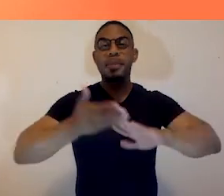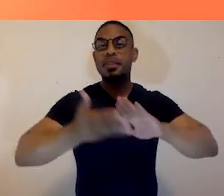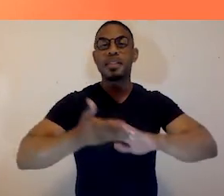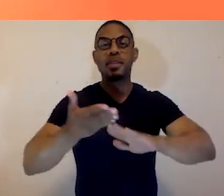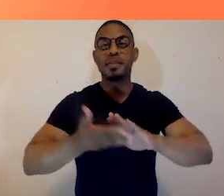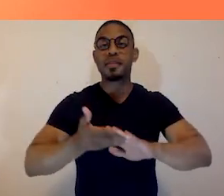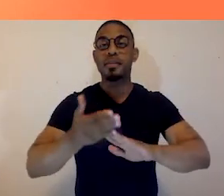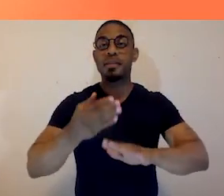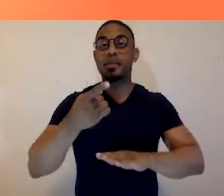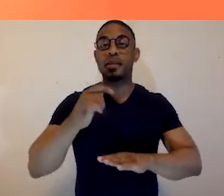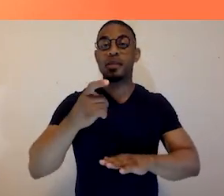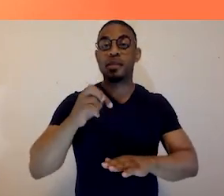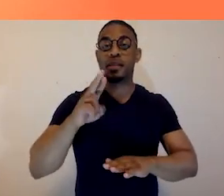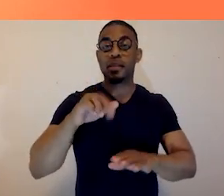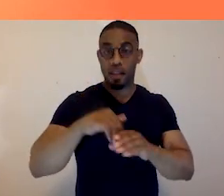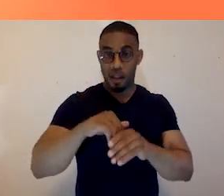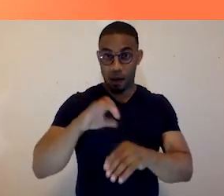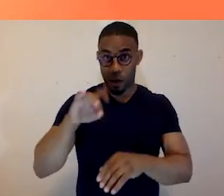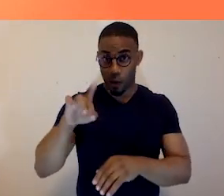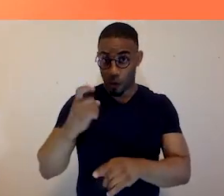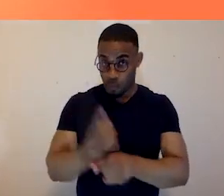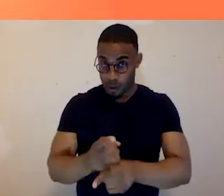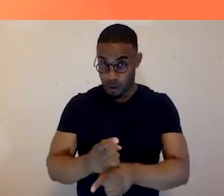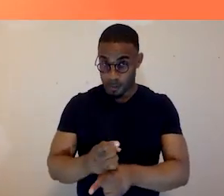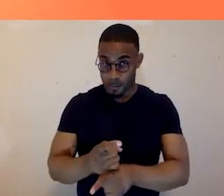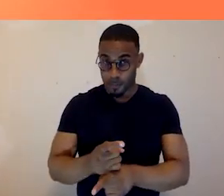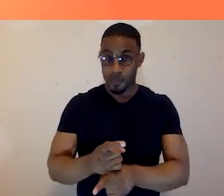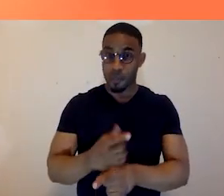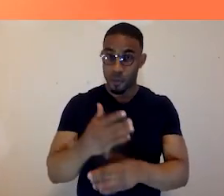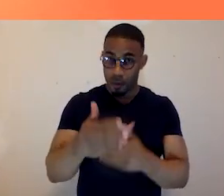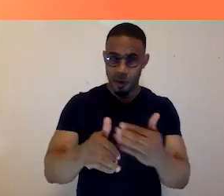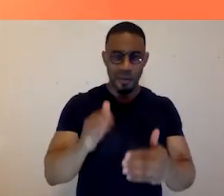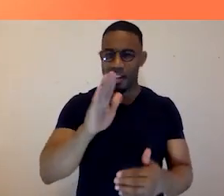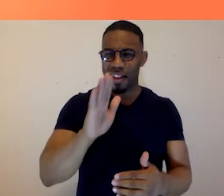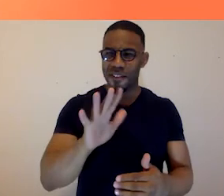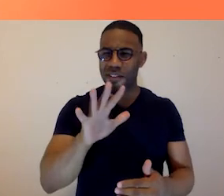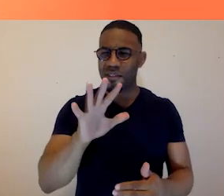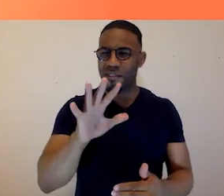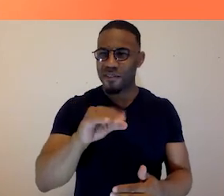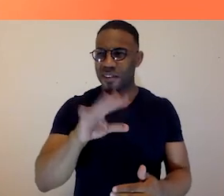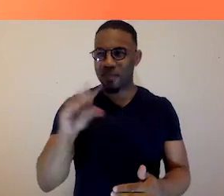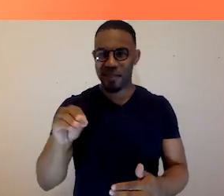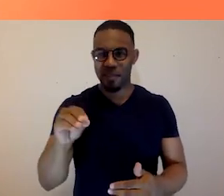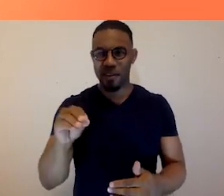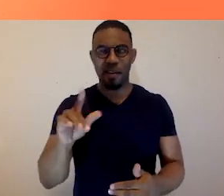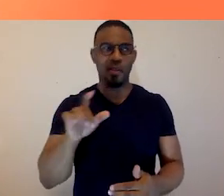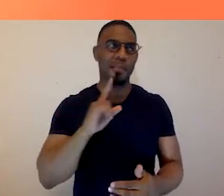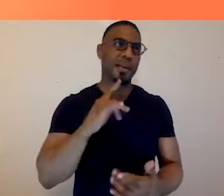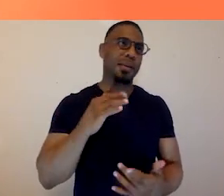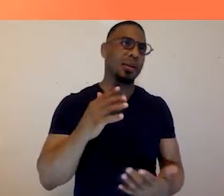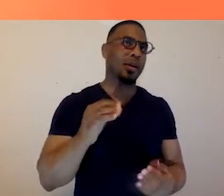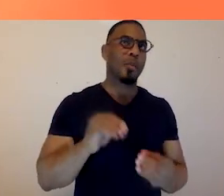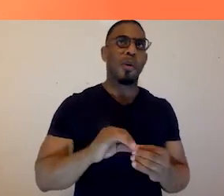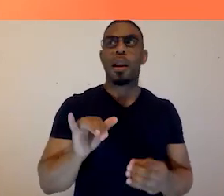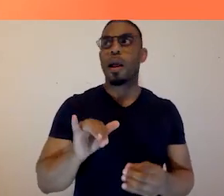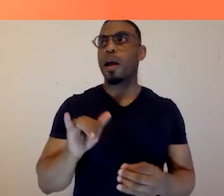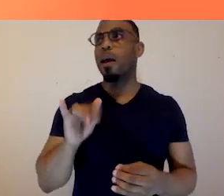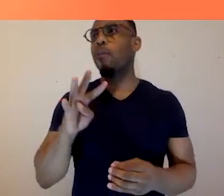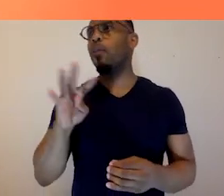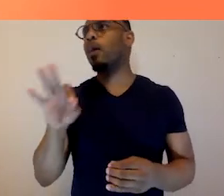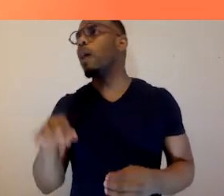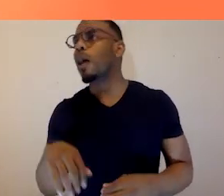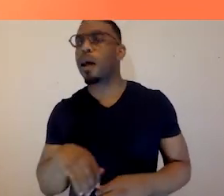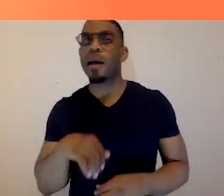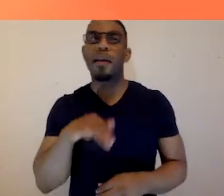generating gender in the code, right? So it was never 50-50. It would be more like